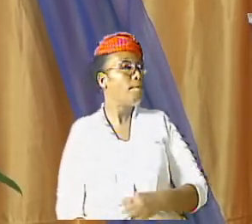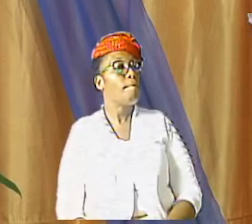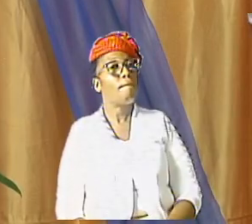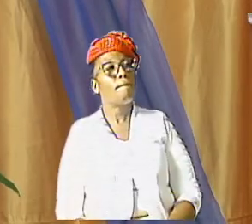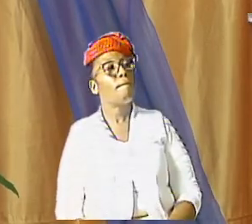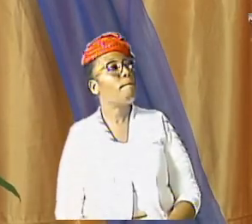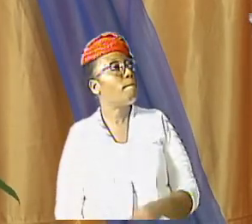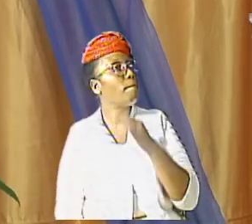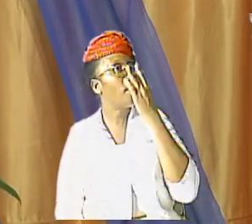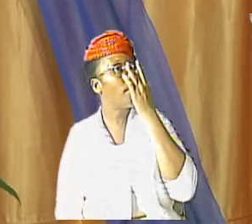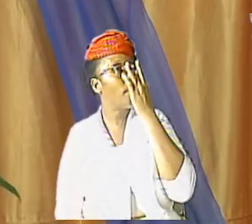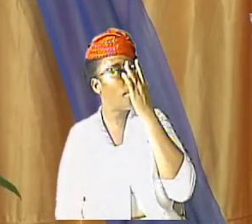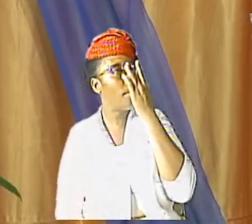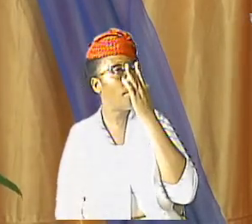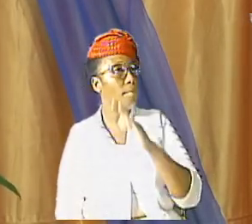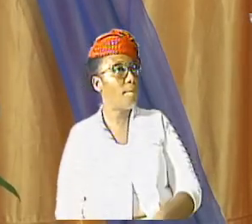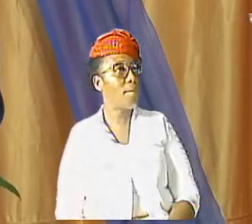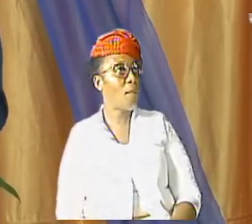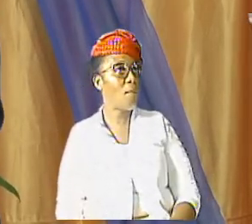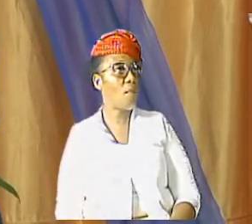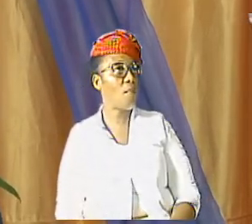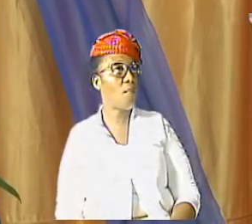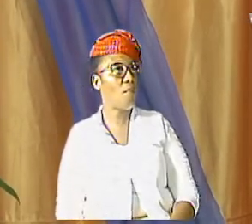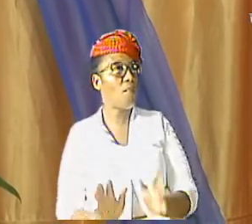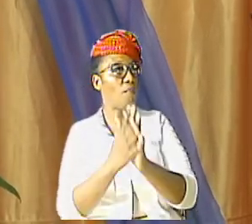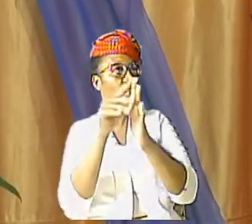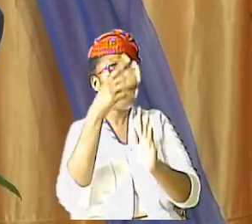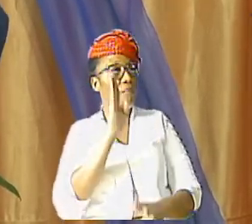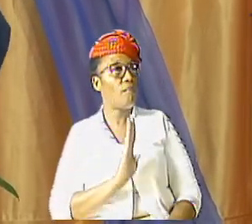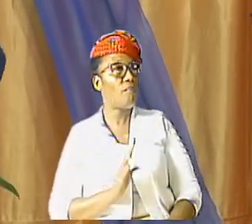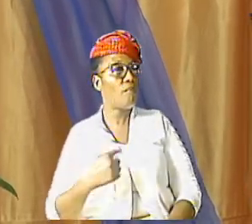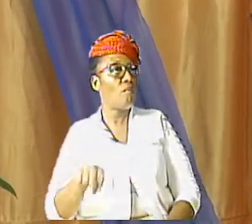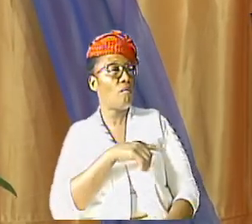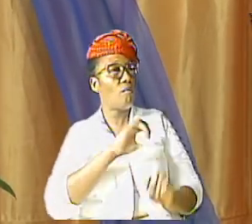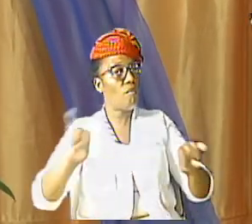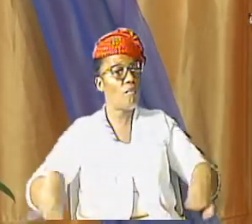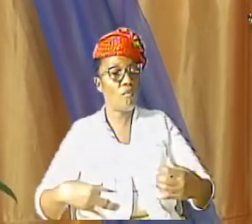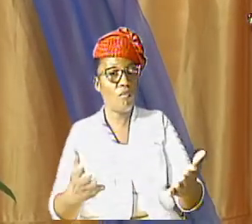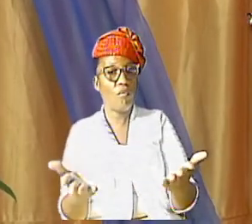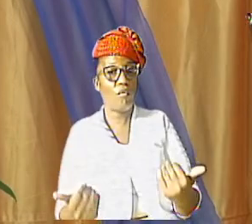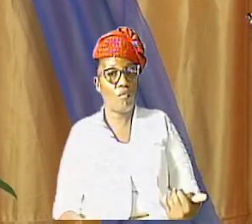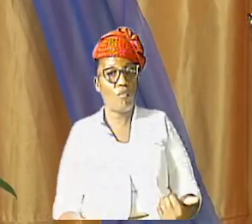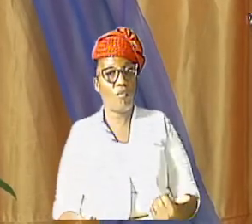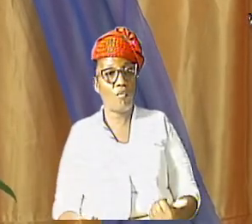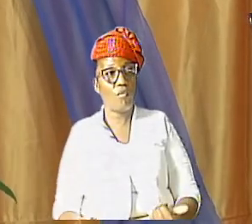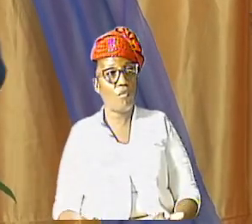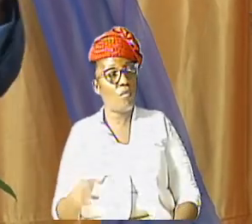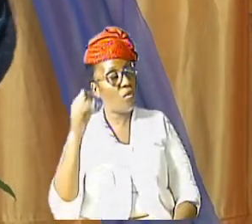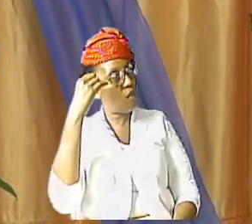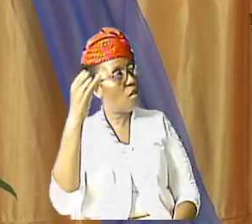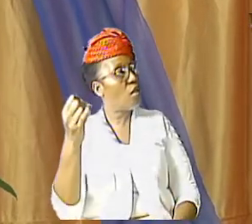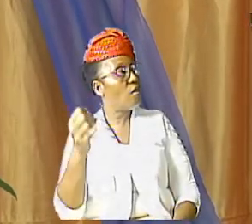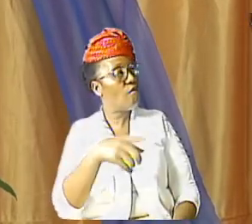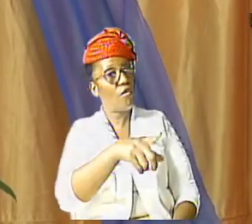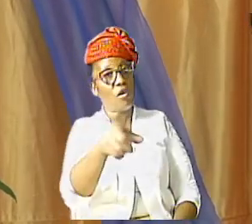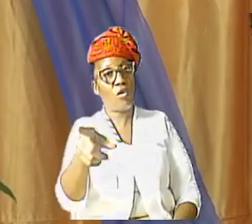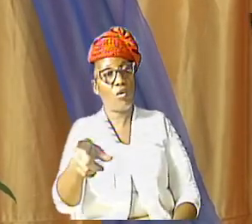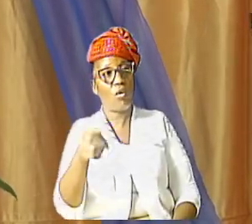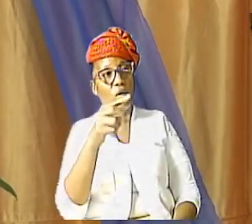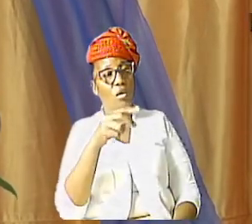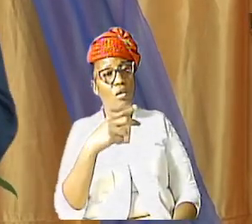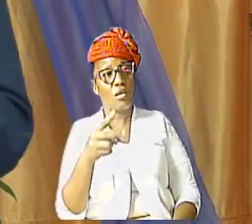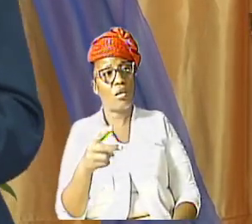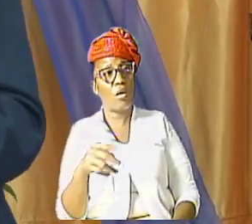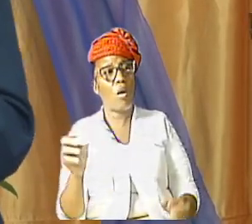was going to ask what to do with it. Praise God. Amen. And we just want to, just to identify you, and then I see more folks still coming